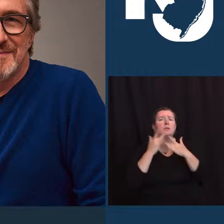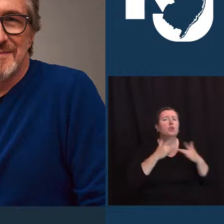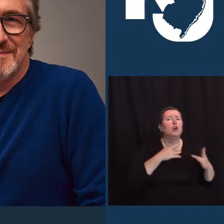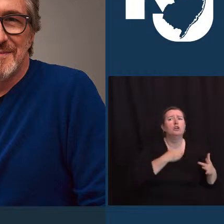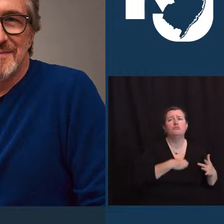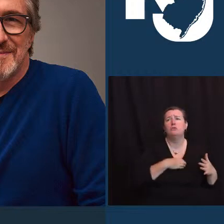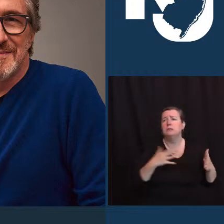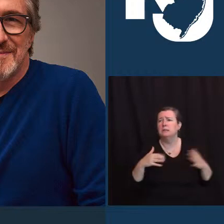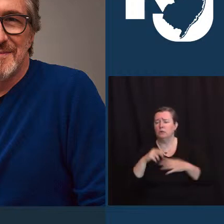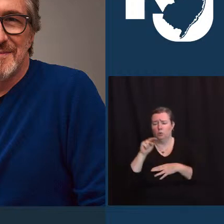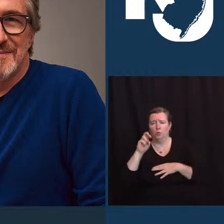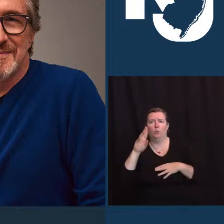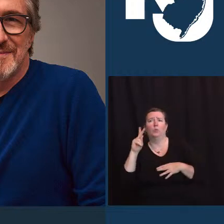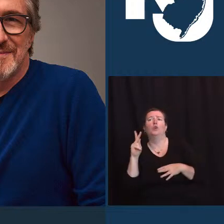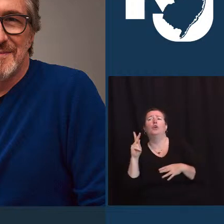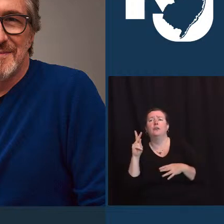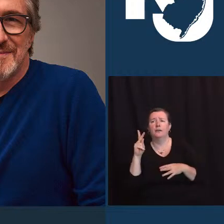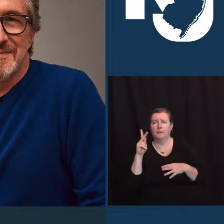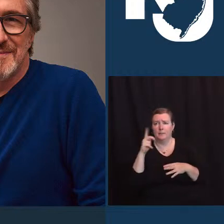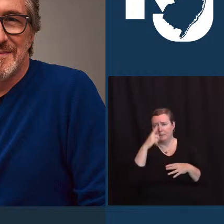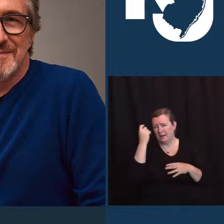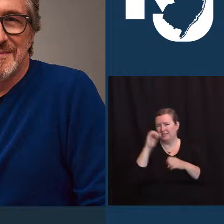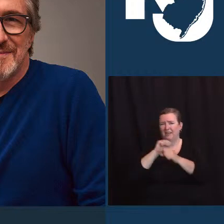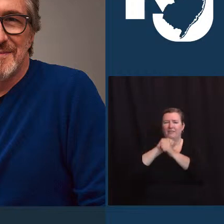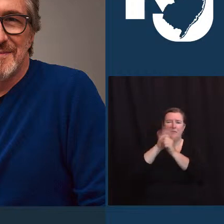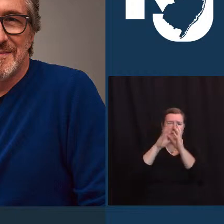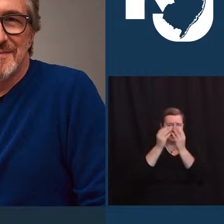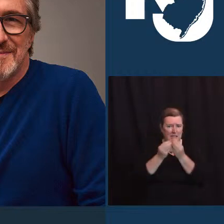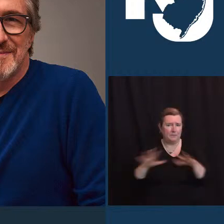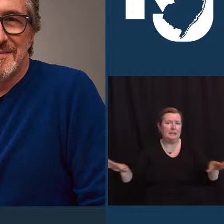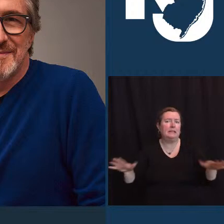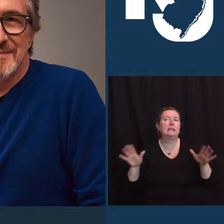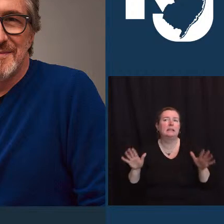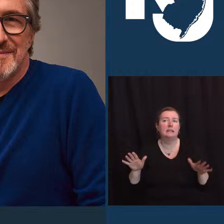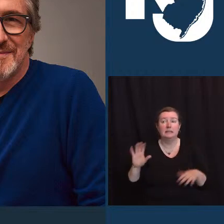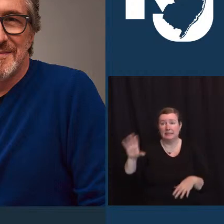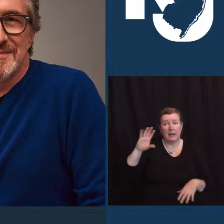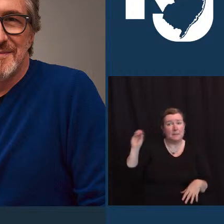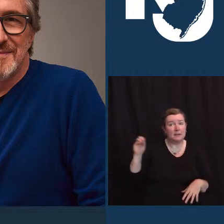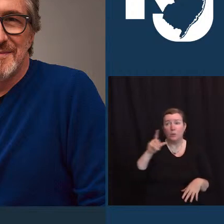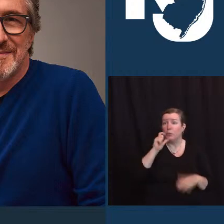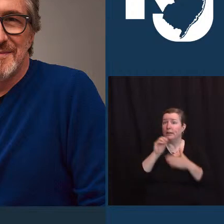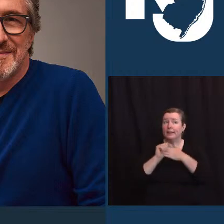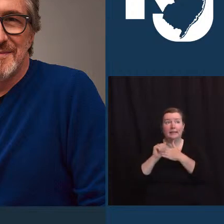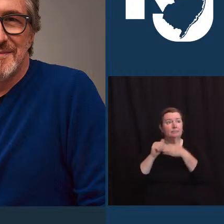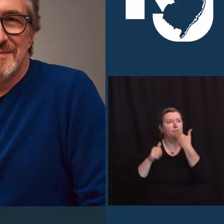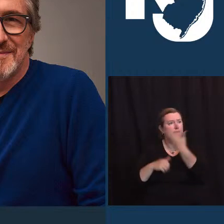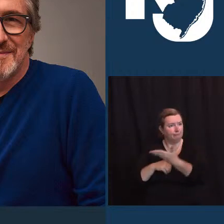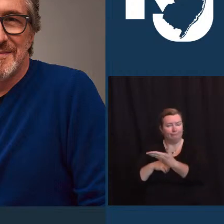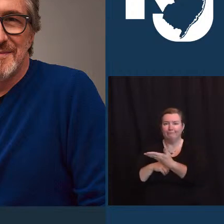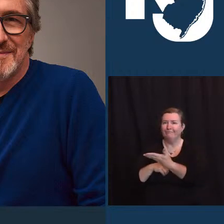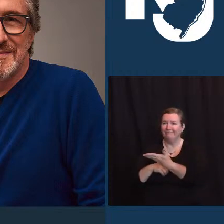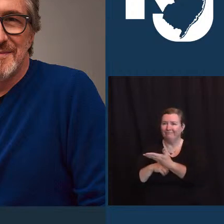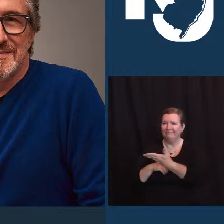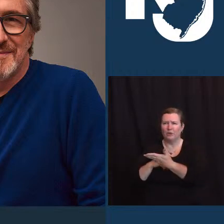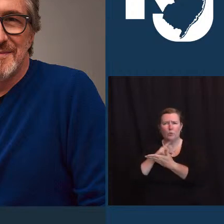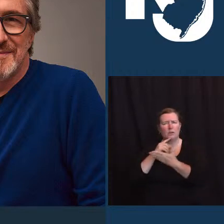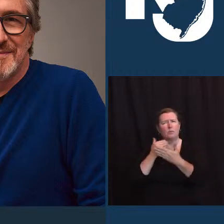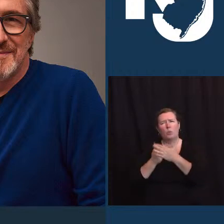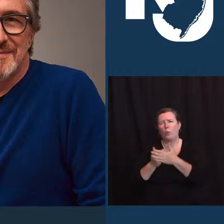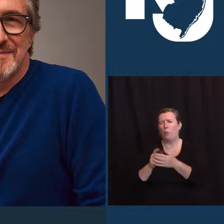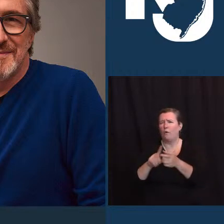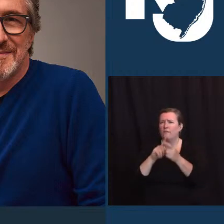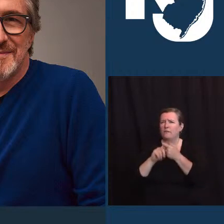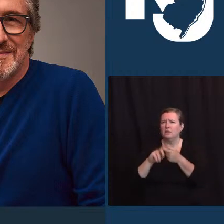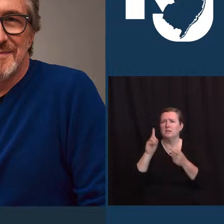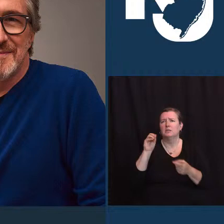by the pandemic. Newark Working Kitchens is spearheaded by that guy, a very dear friend of Tammy's and mine, Don Katz,